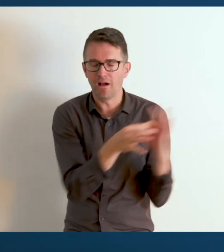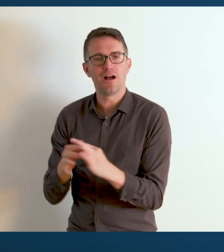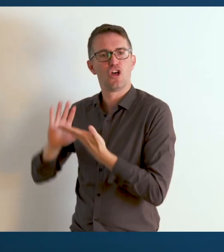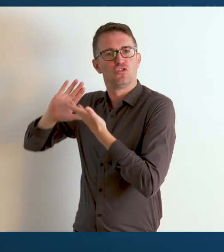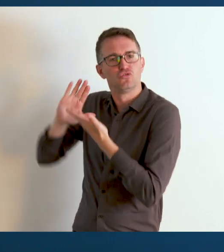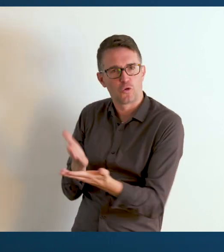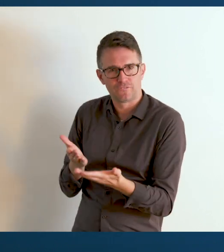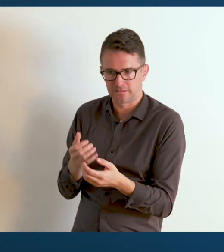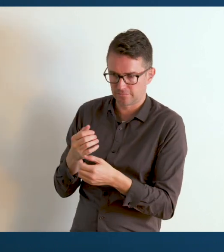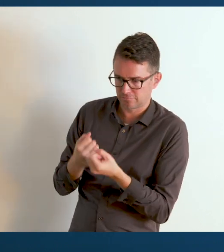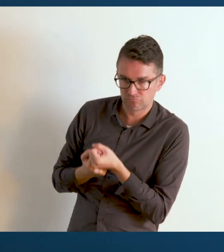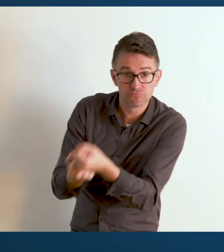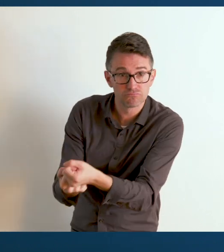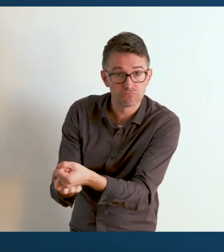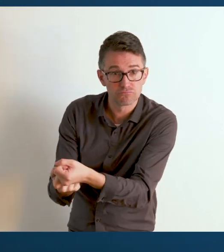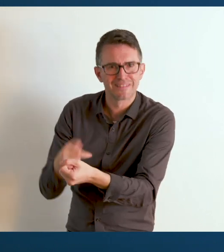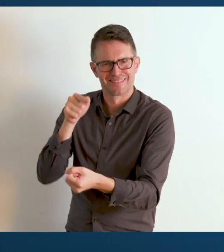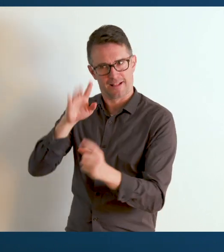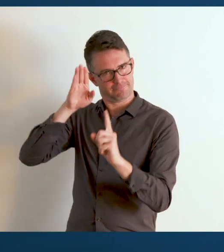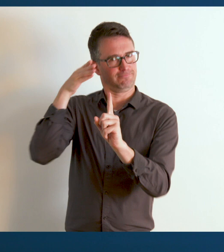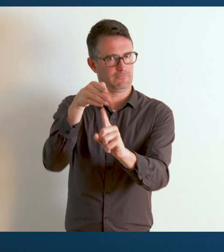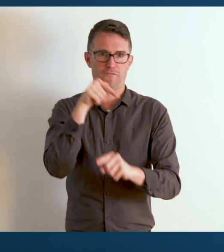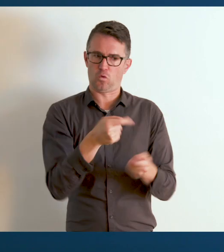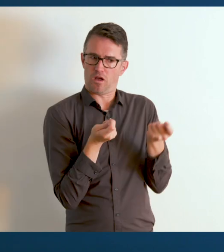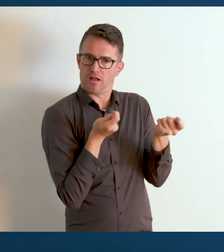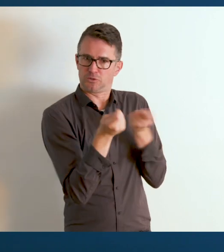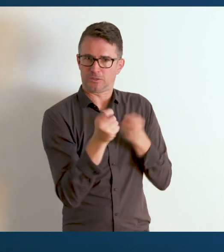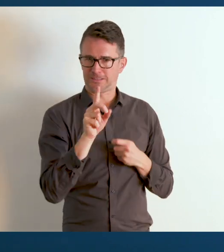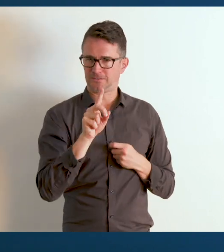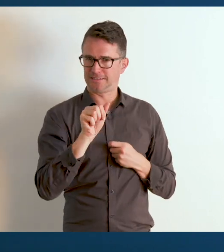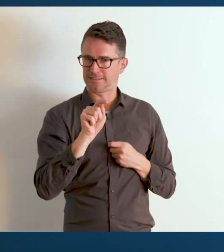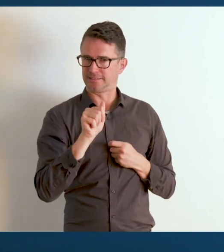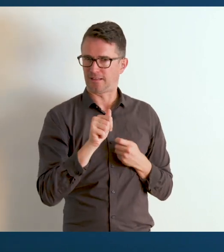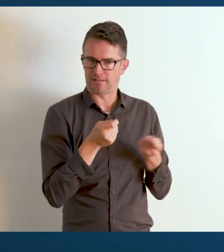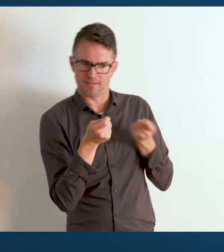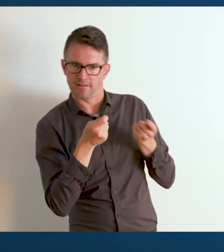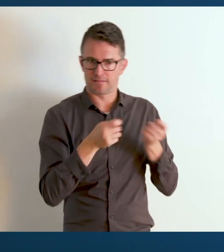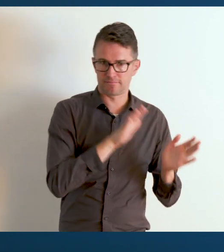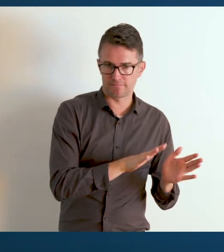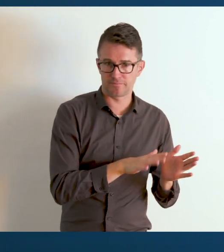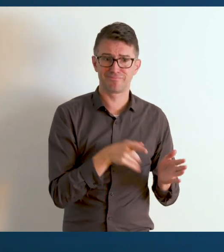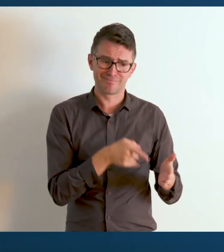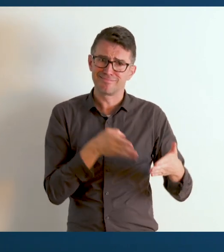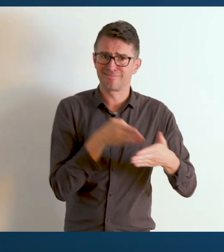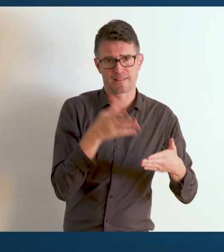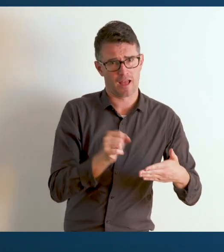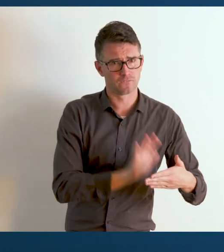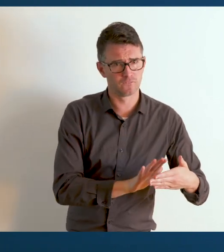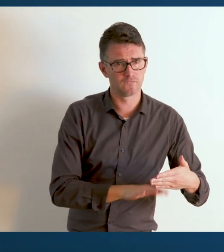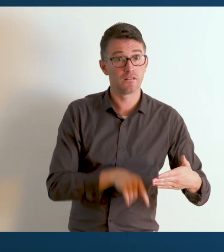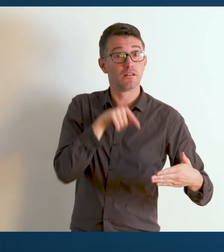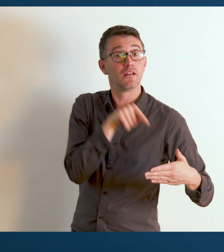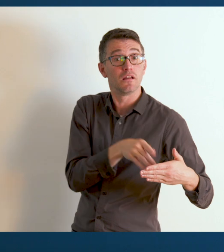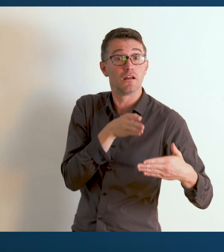service provision. That's the prime goal of administrative data. But the limitations include the fact